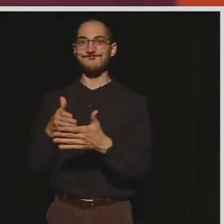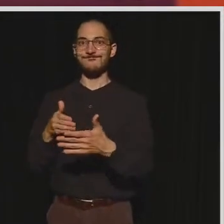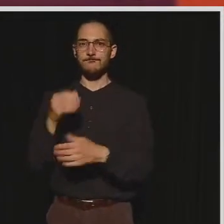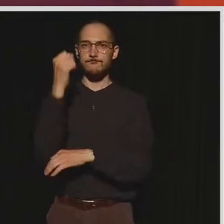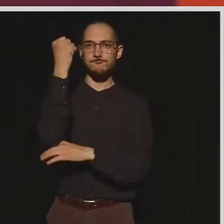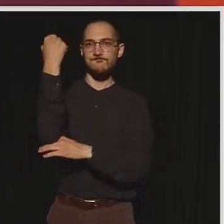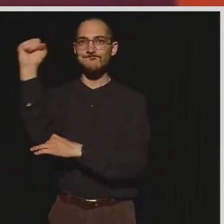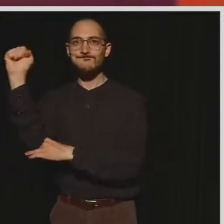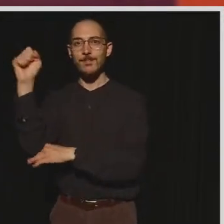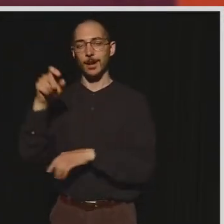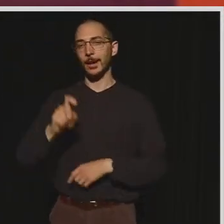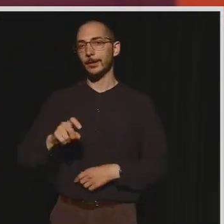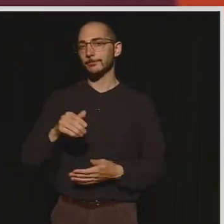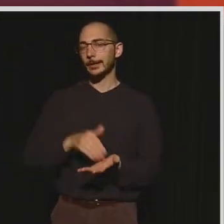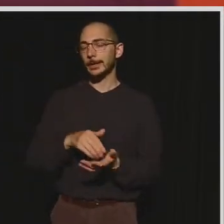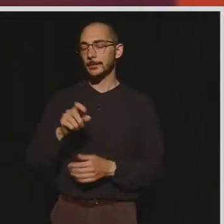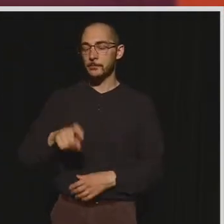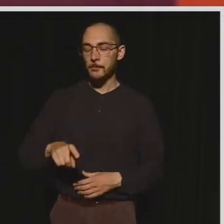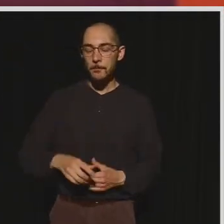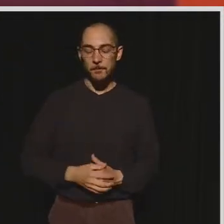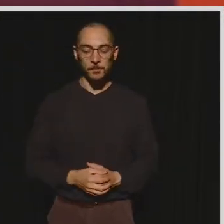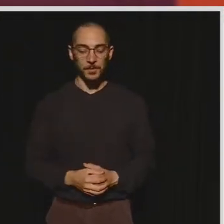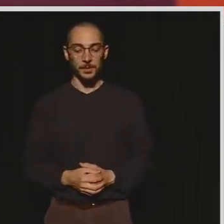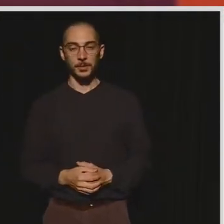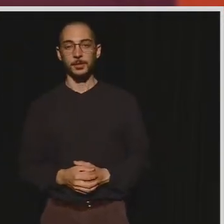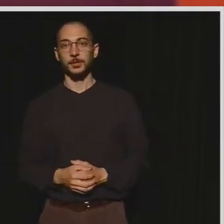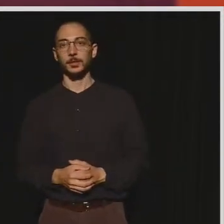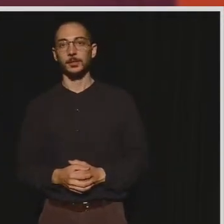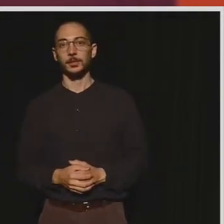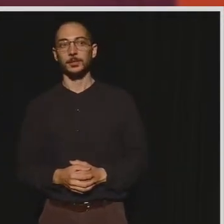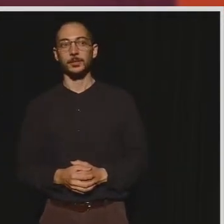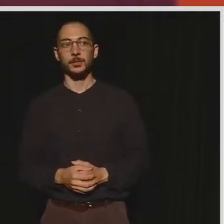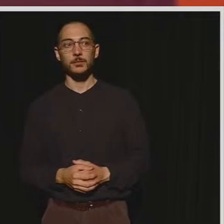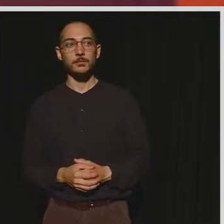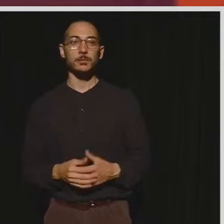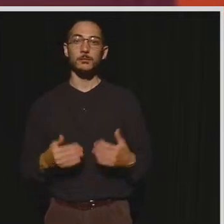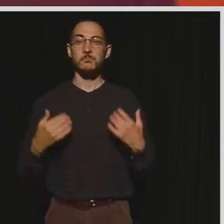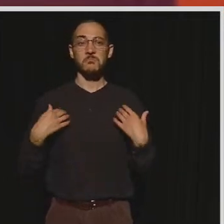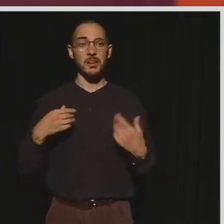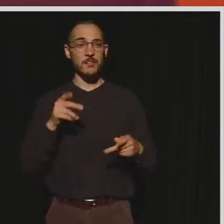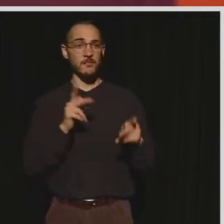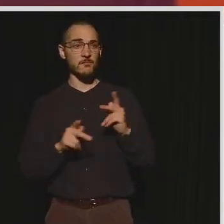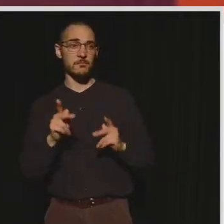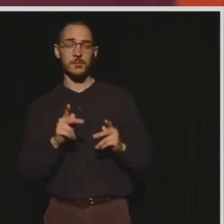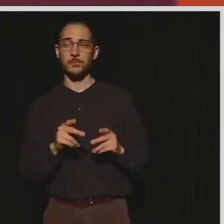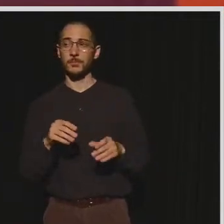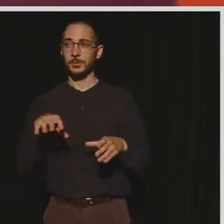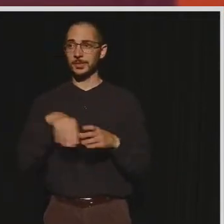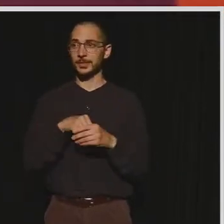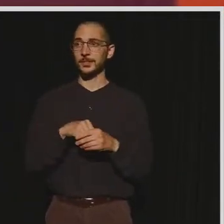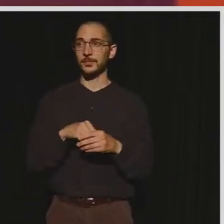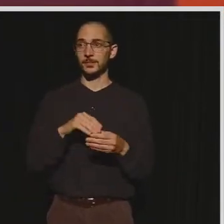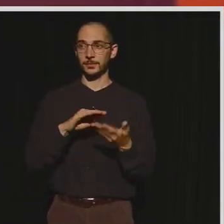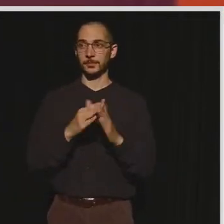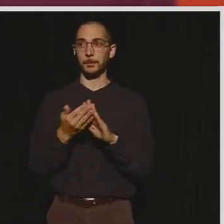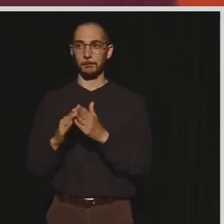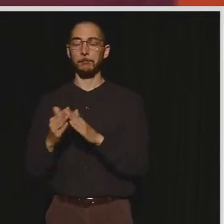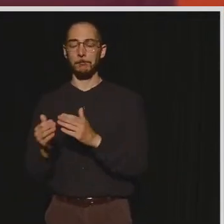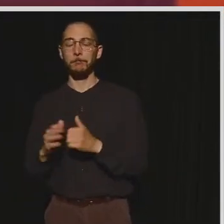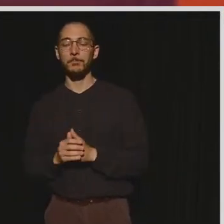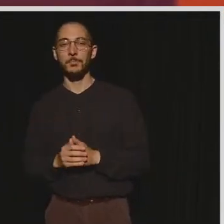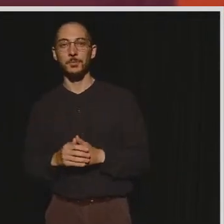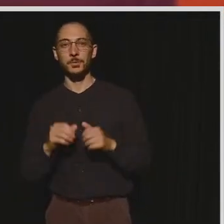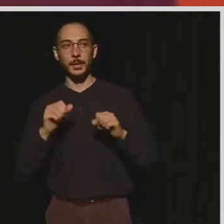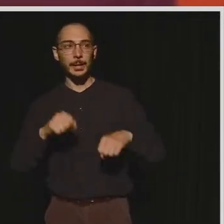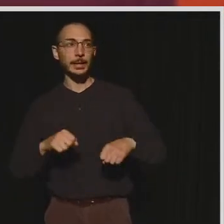seen over time. Now that some of us can be in our jobs and out, we can adopt children, we can